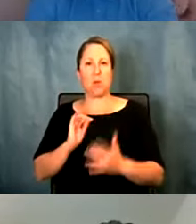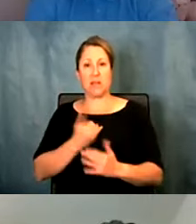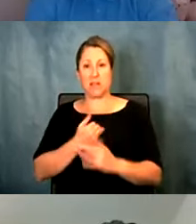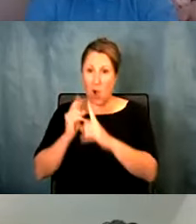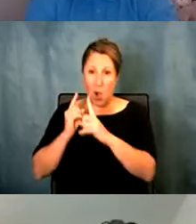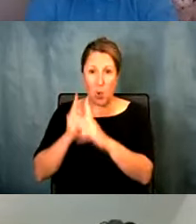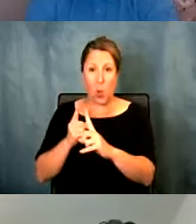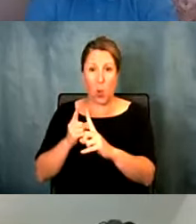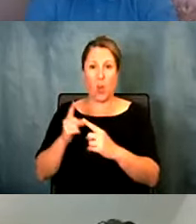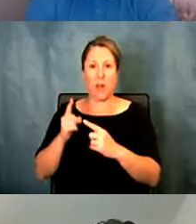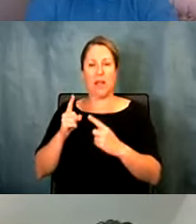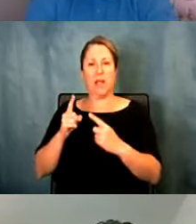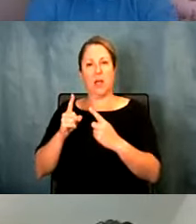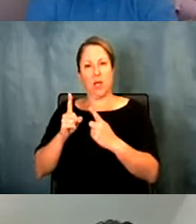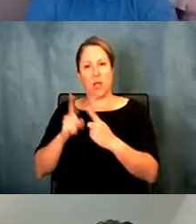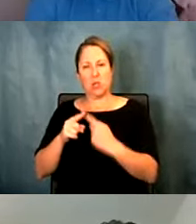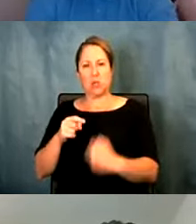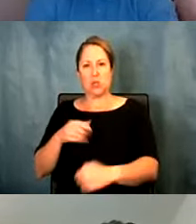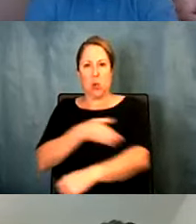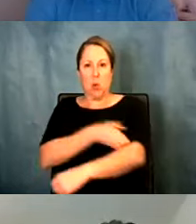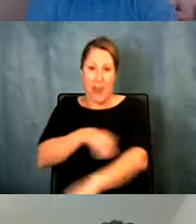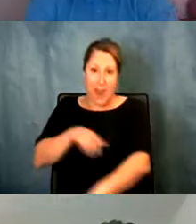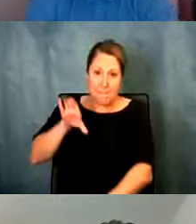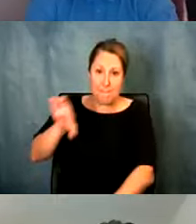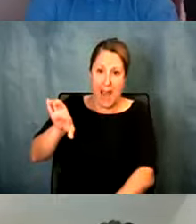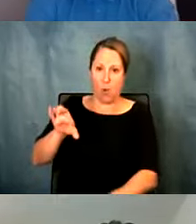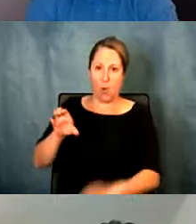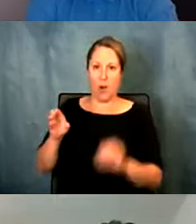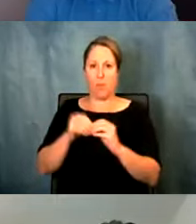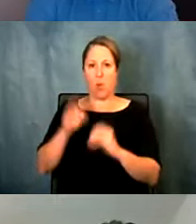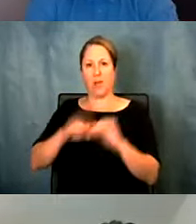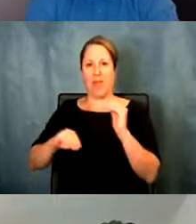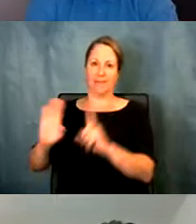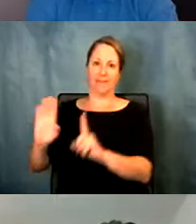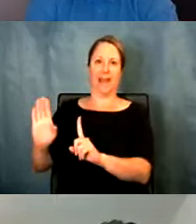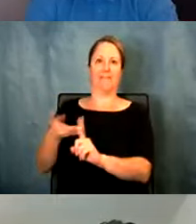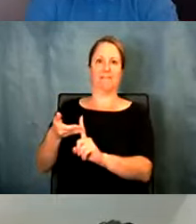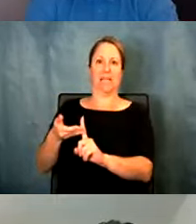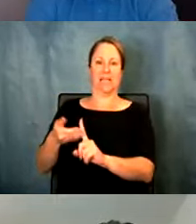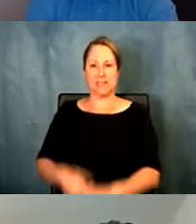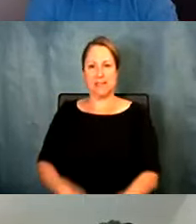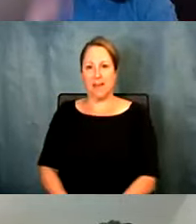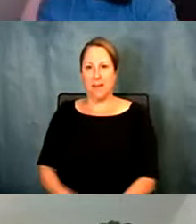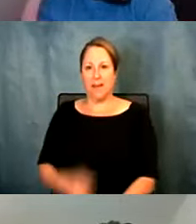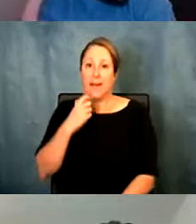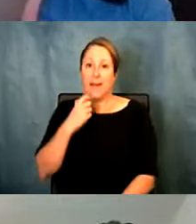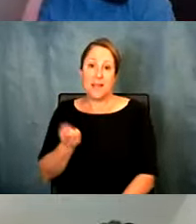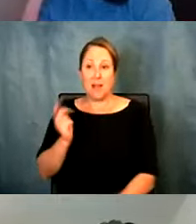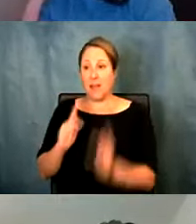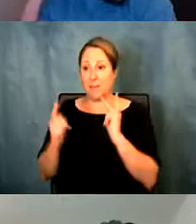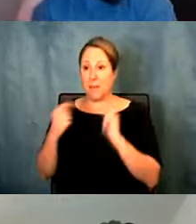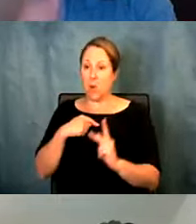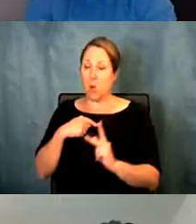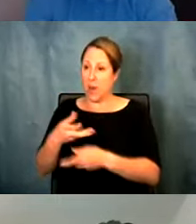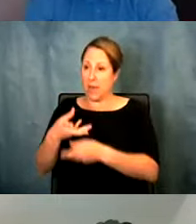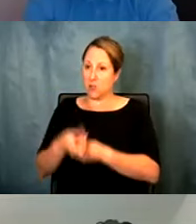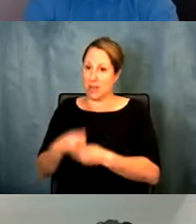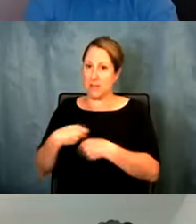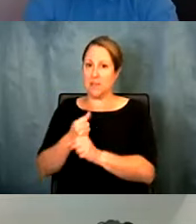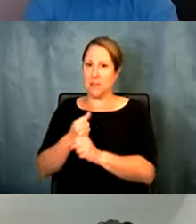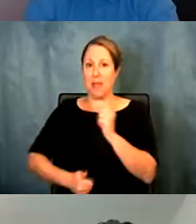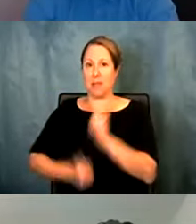to empower rather than convince. I think that really telling people that we trust them to make the safest choice for them